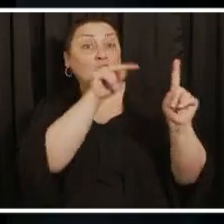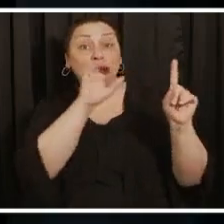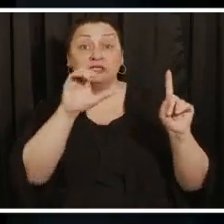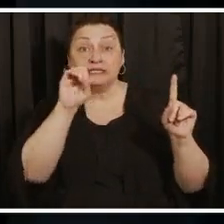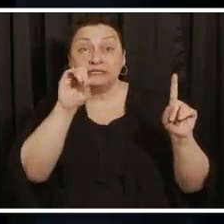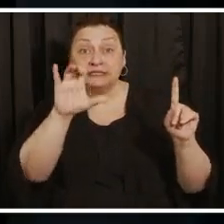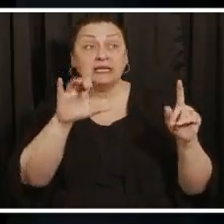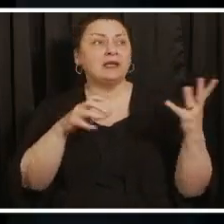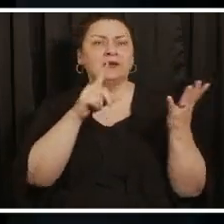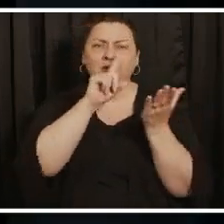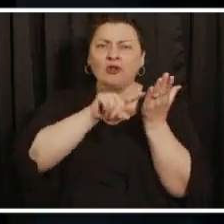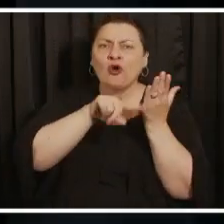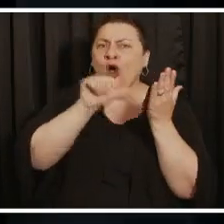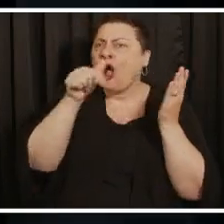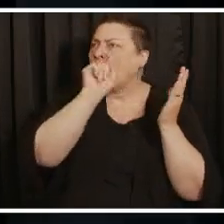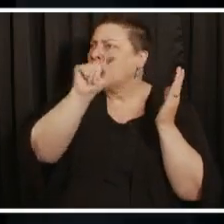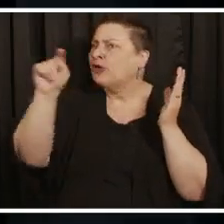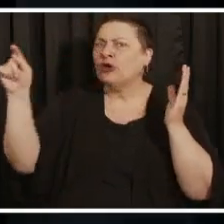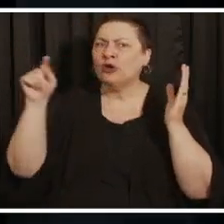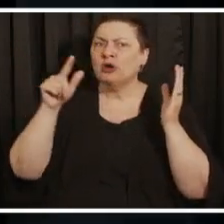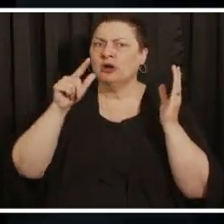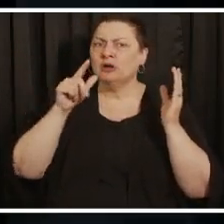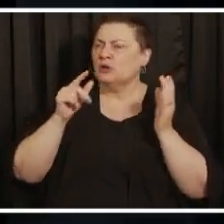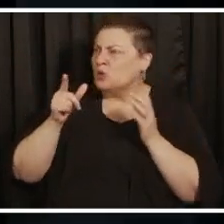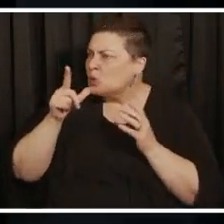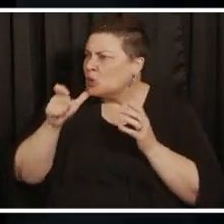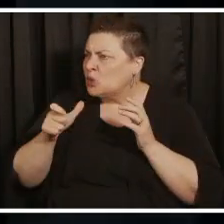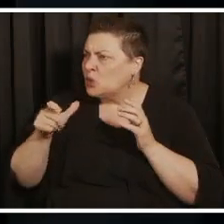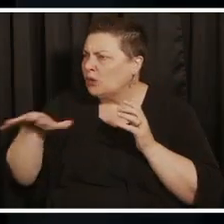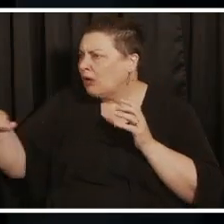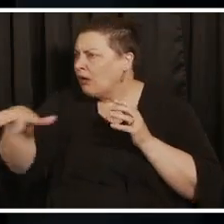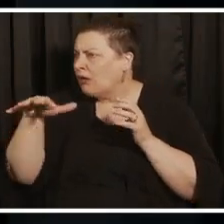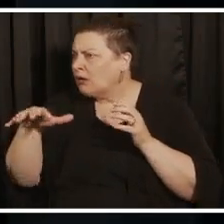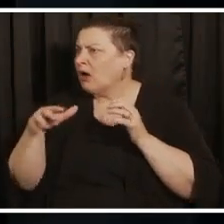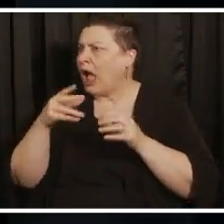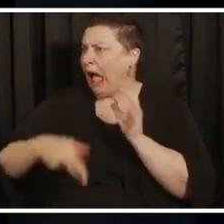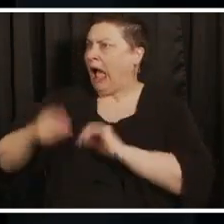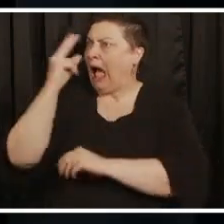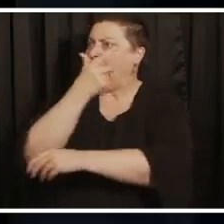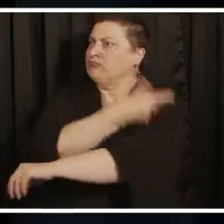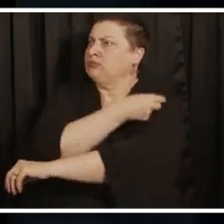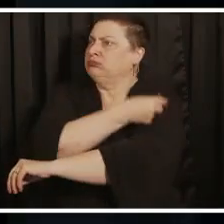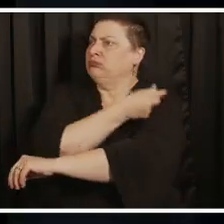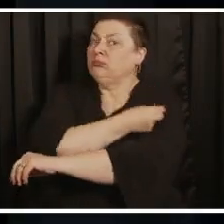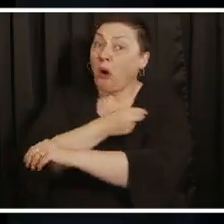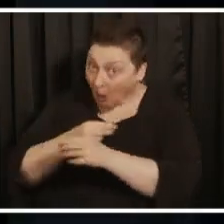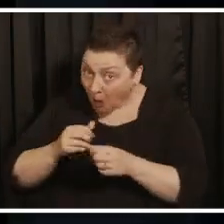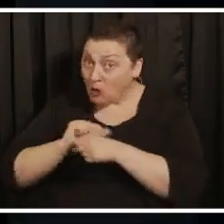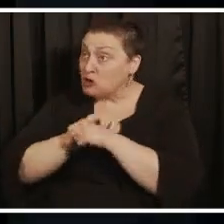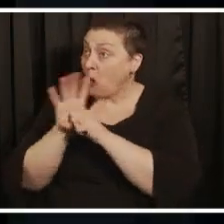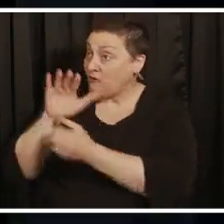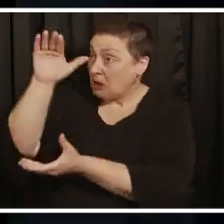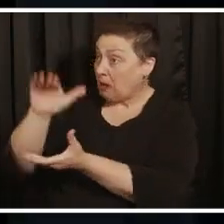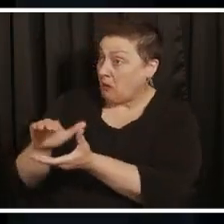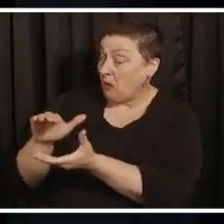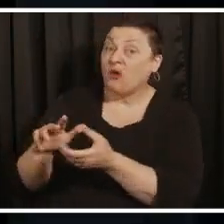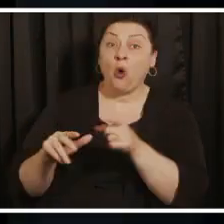can see the areas with high vaccination rates with low COVID and the areas that have low vaccination rates and high rates of COVID. It's very clear.